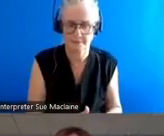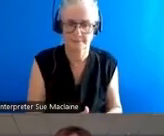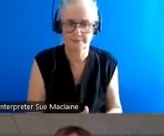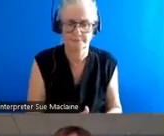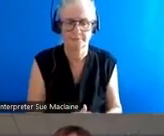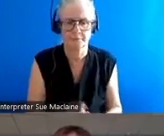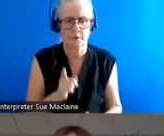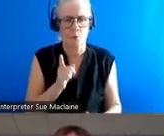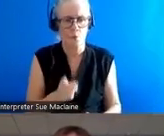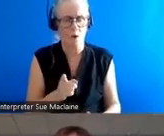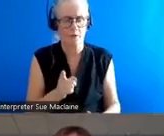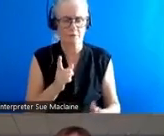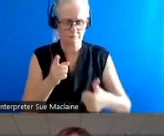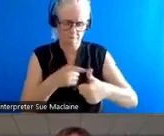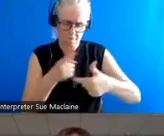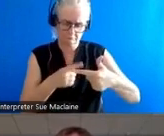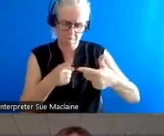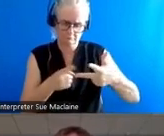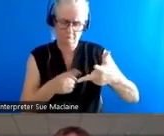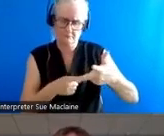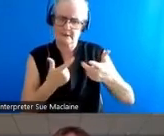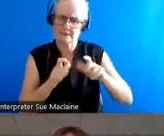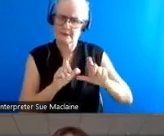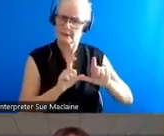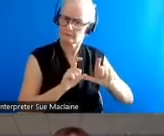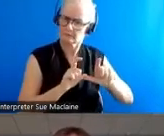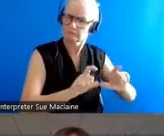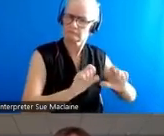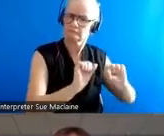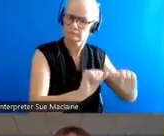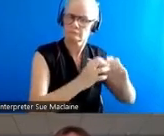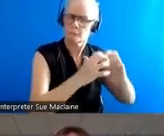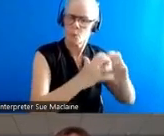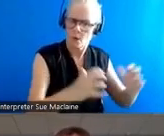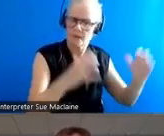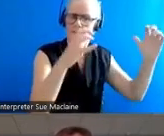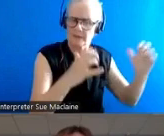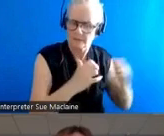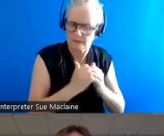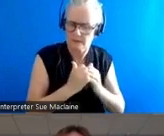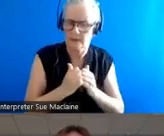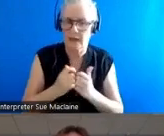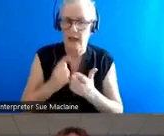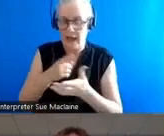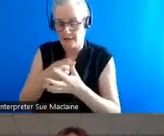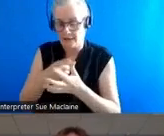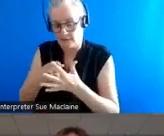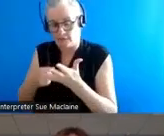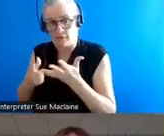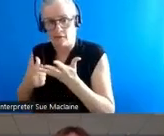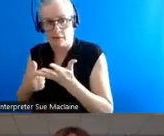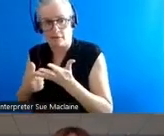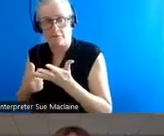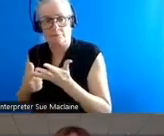to the UK Parliament at Westminster, and devolved matters, which were transferred to the Scottish Parliament. And that was pretty much everything that